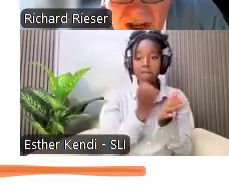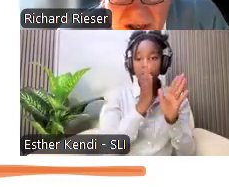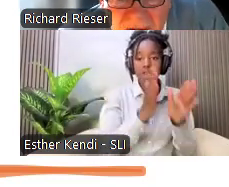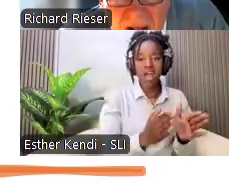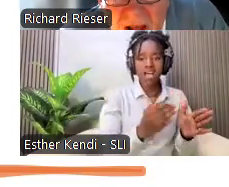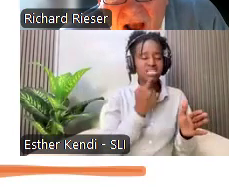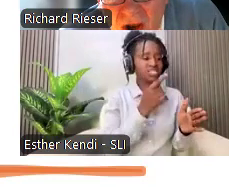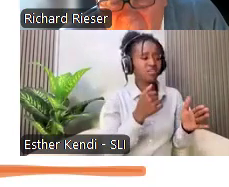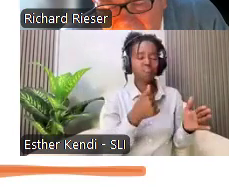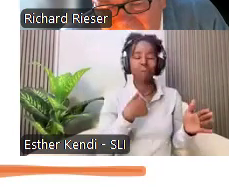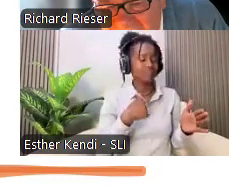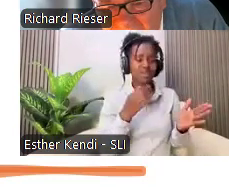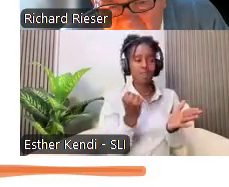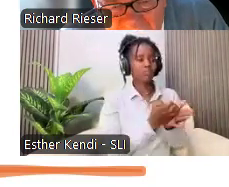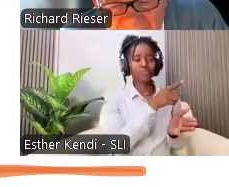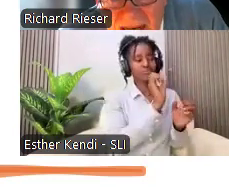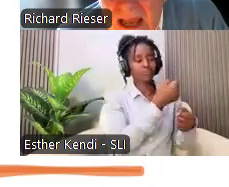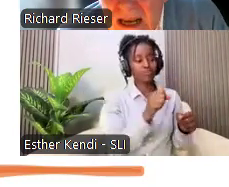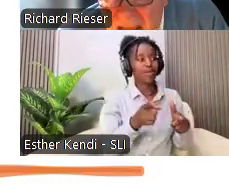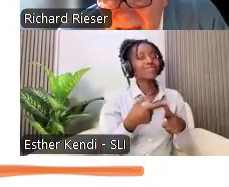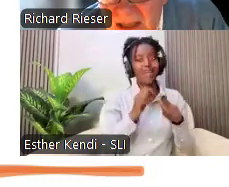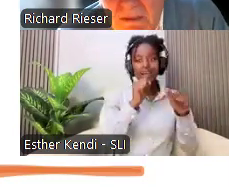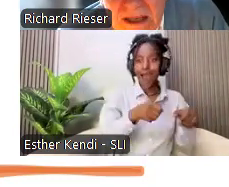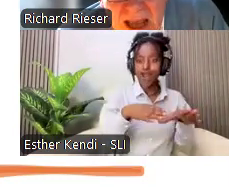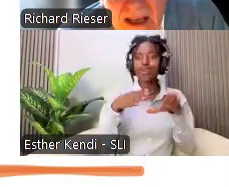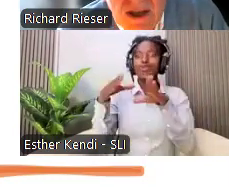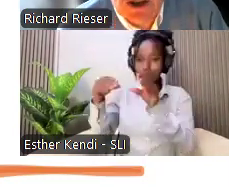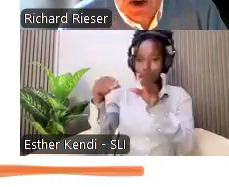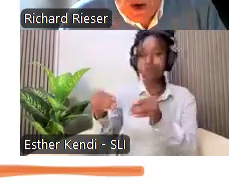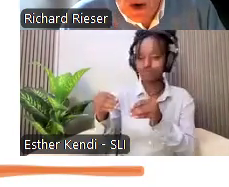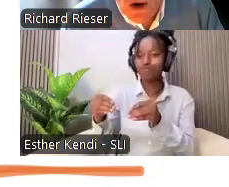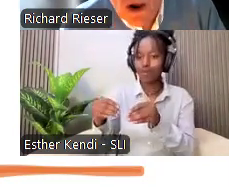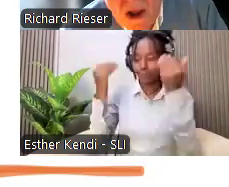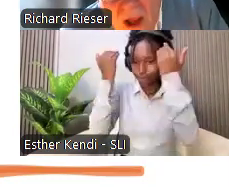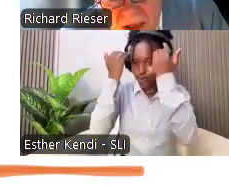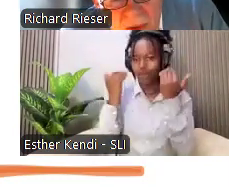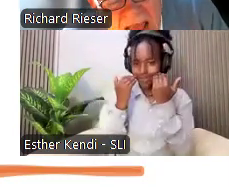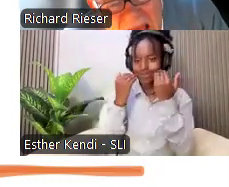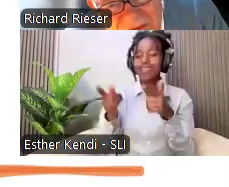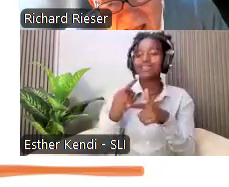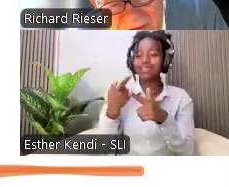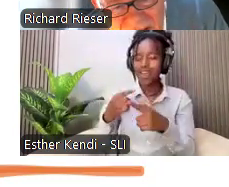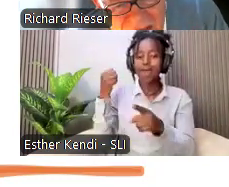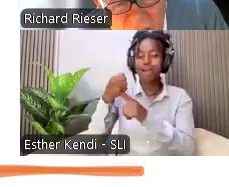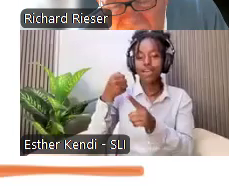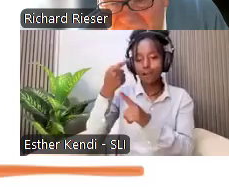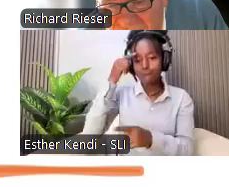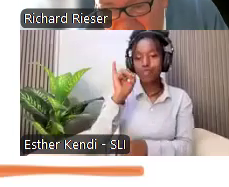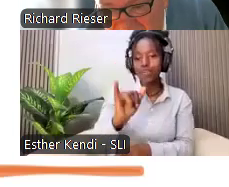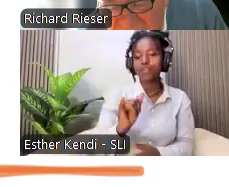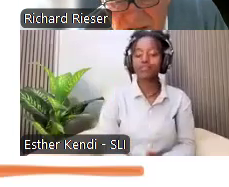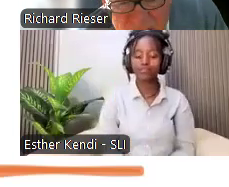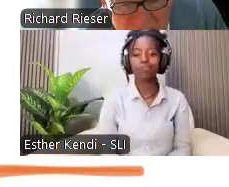the reasonable accommodations that could be made, needs to be taken to law. So we have to have these laws